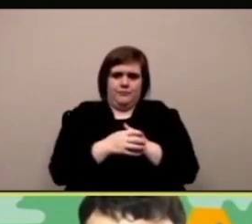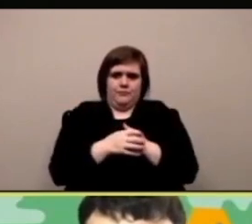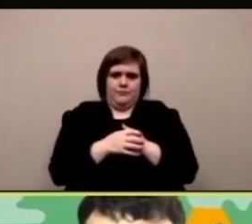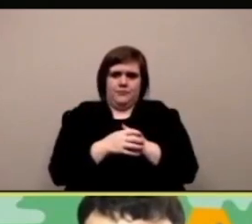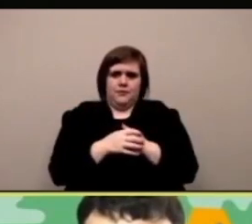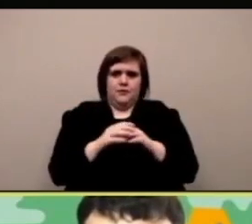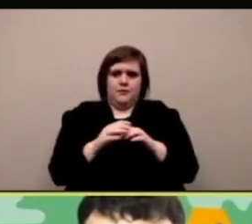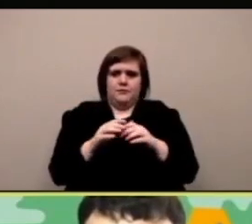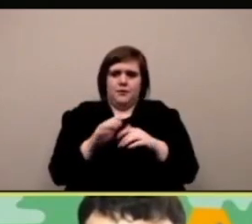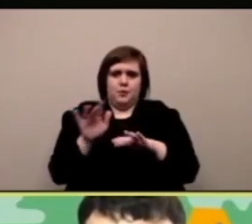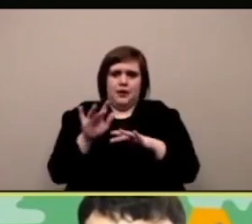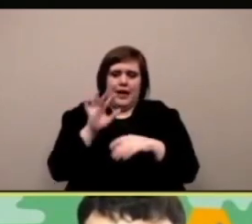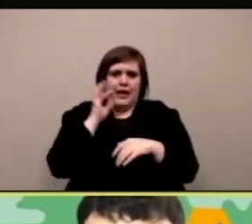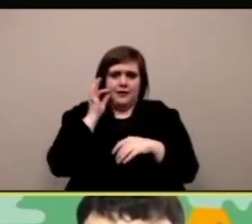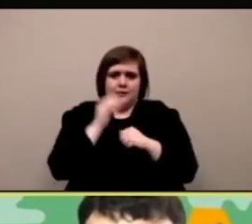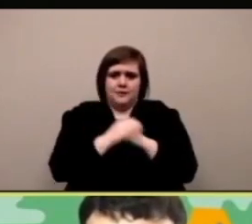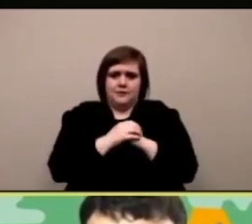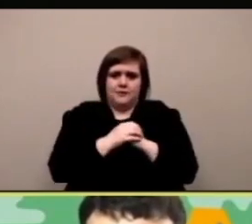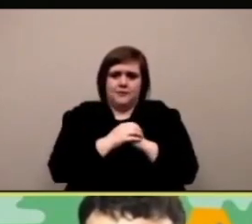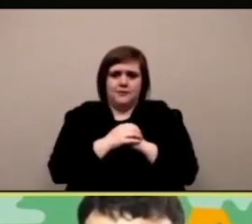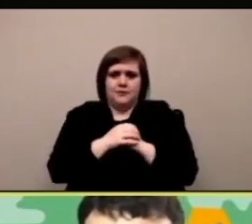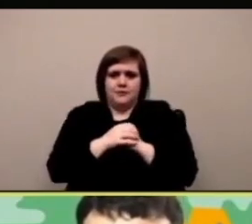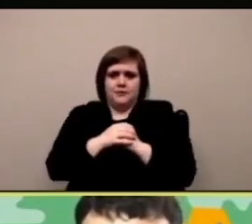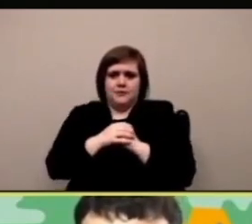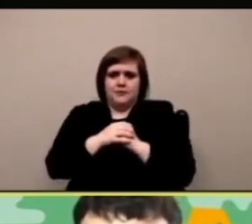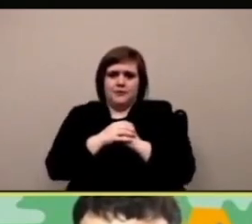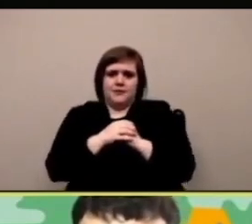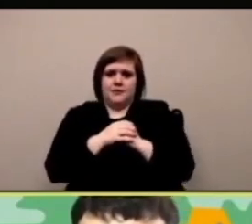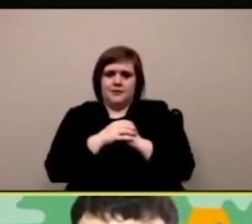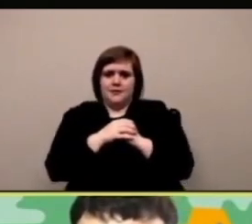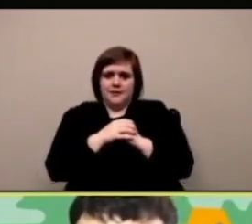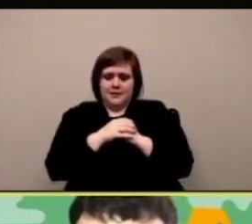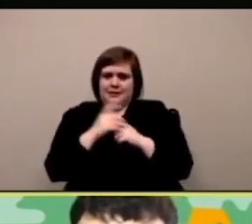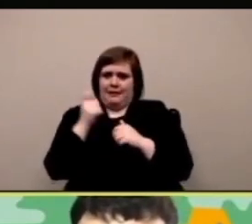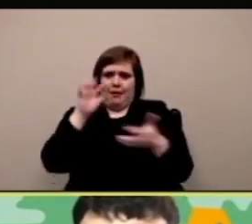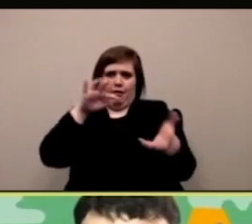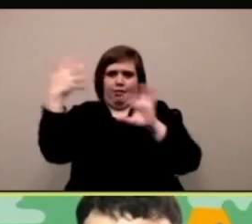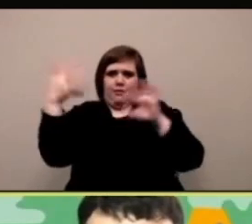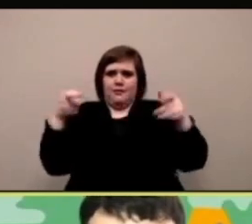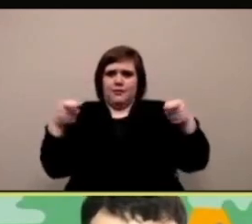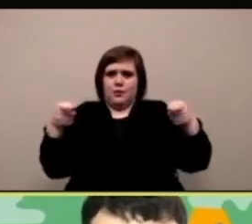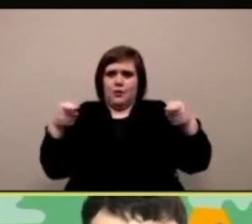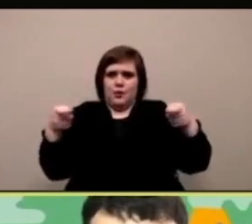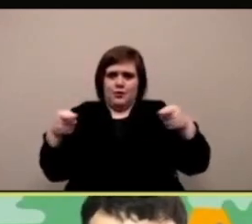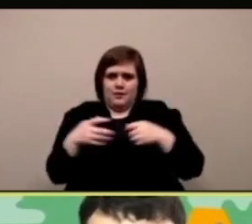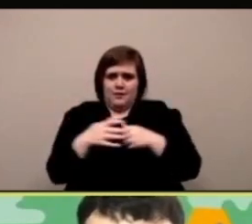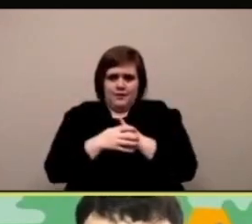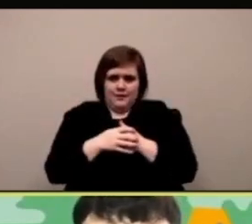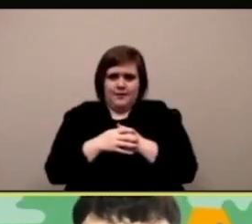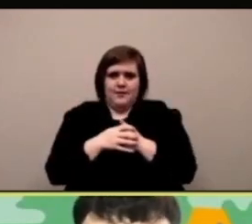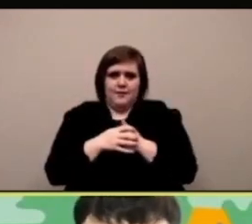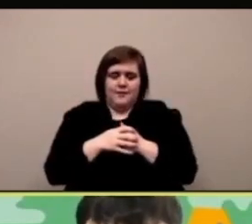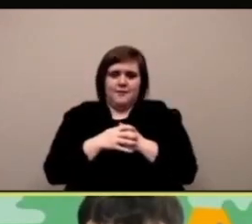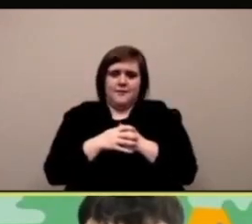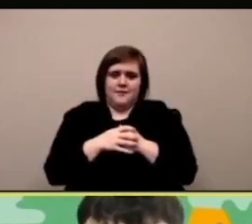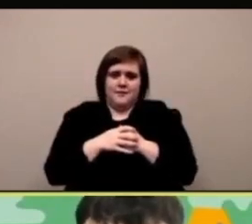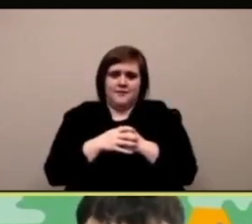And now it gets a little out of control, too many apples, but that's fun.